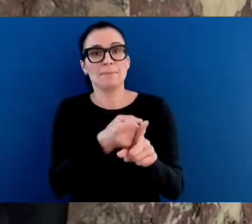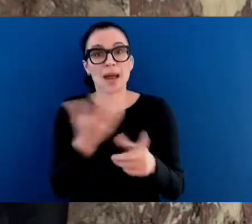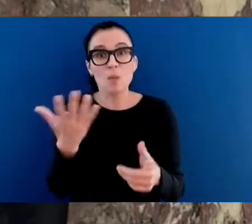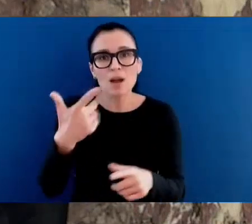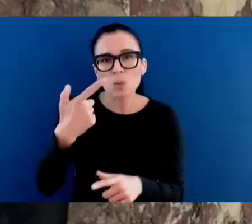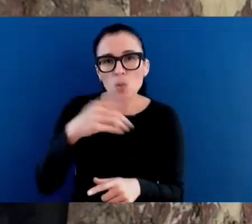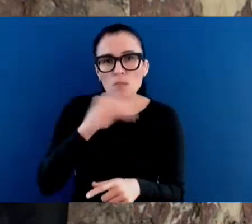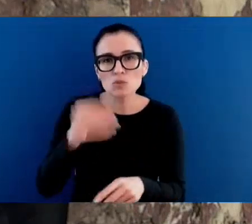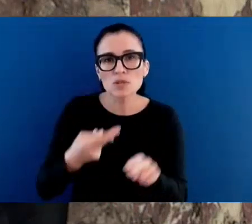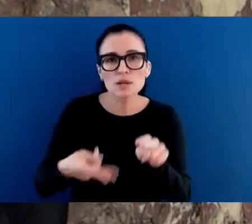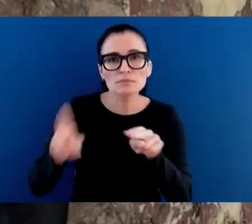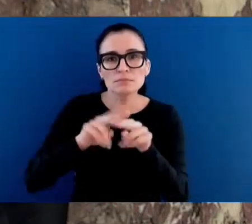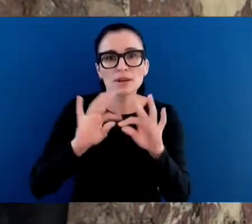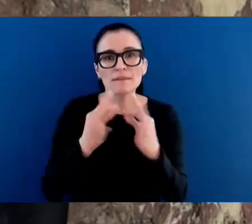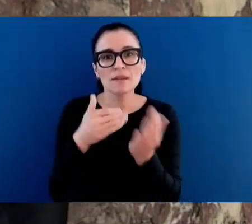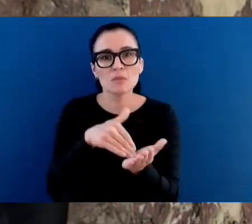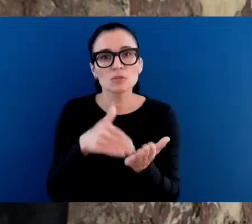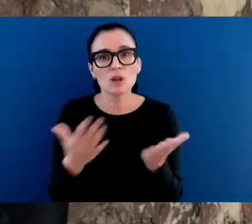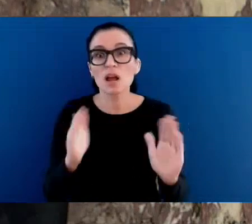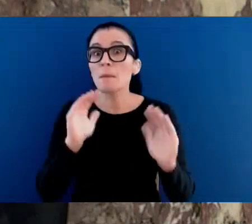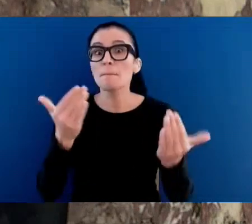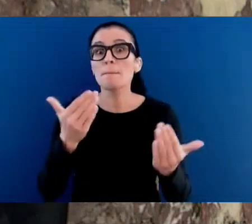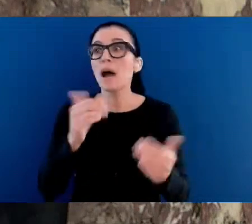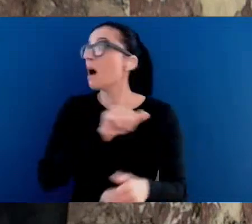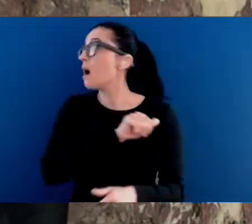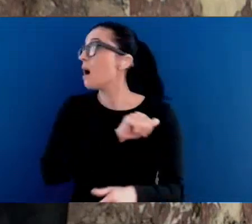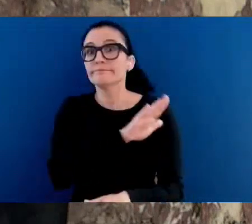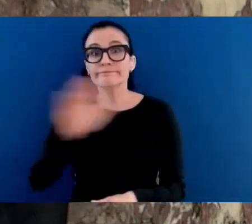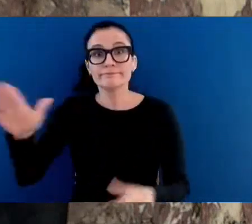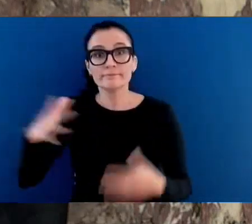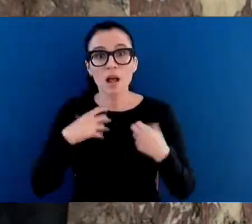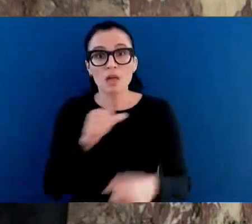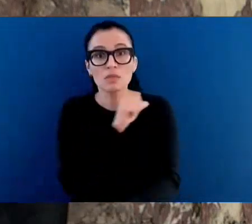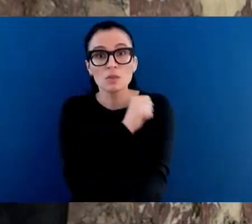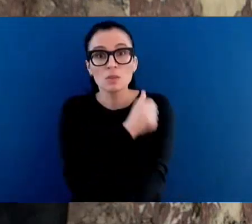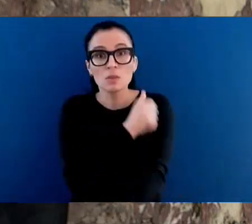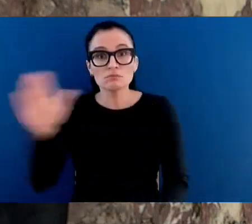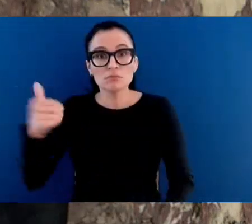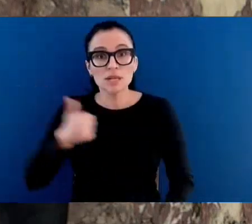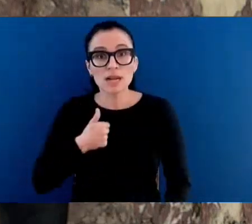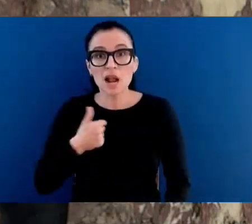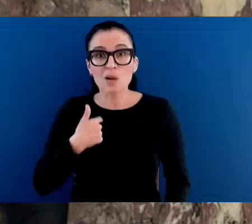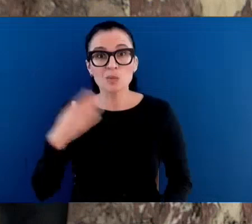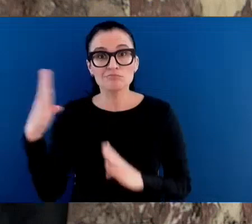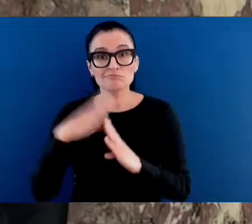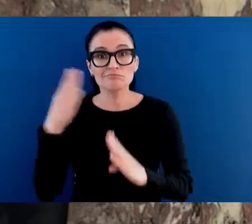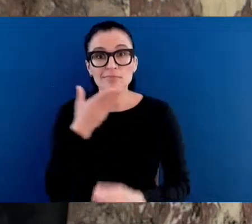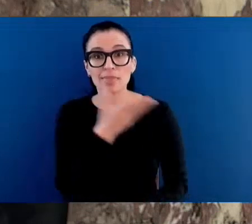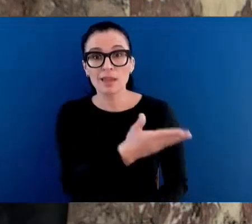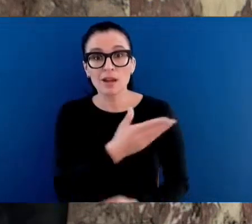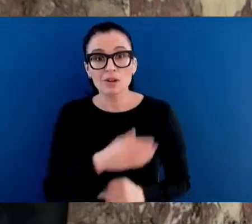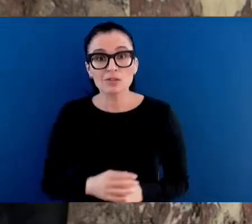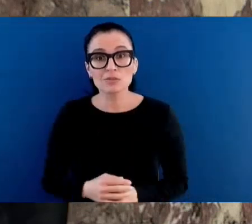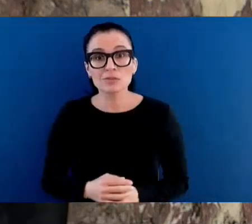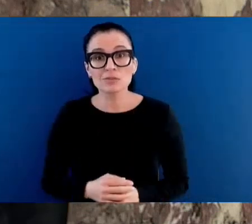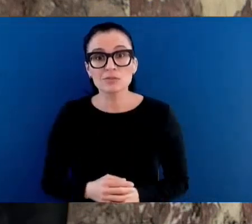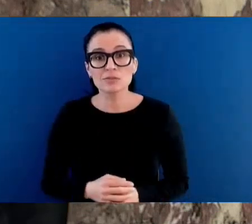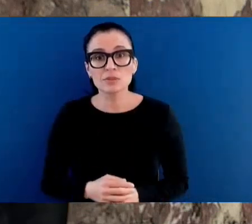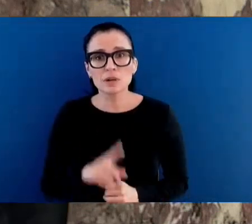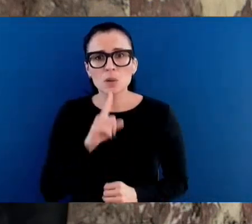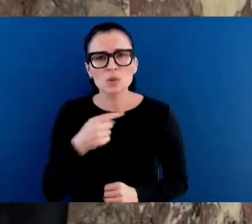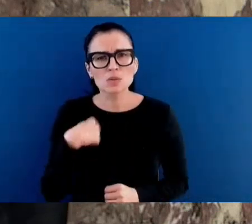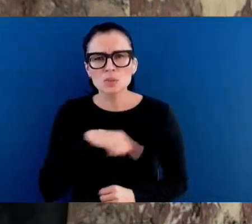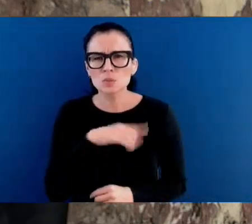the increase in longitudinal family practice doctors that we've seen on Vancouver Island. And we're going to continue this effort with action after